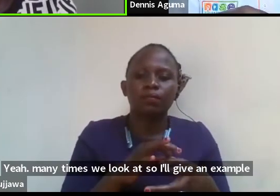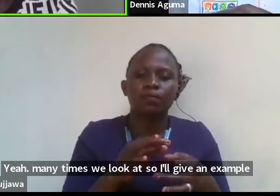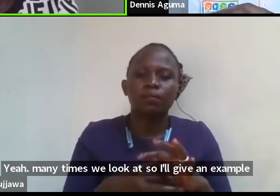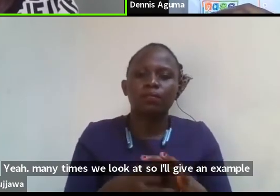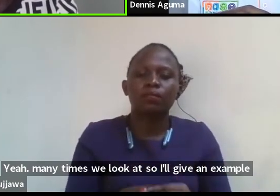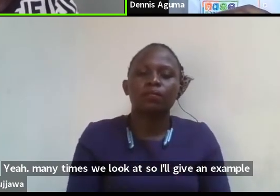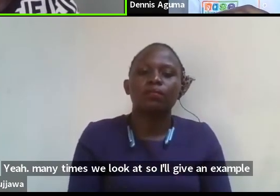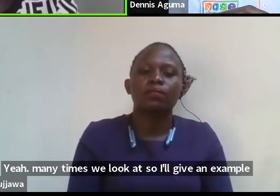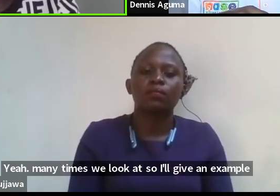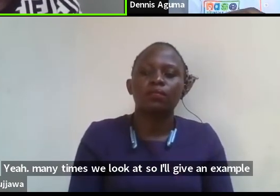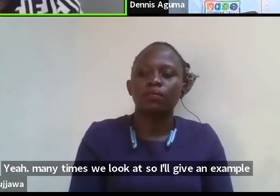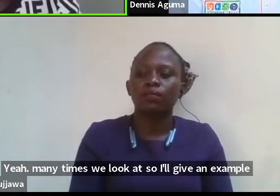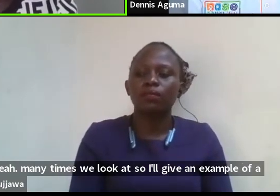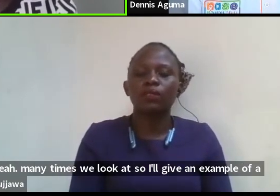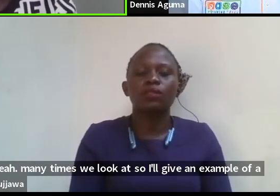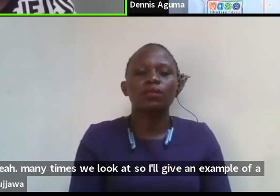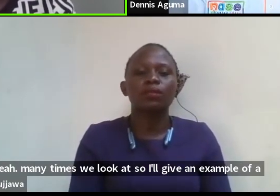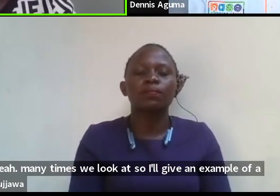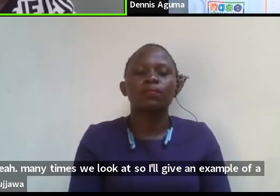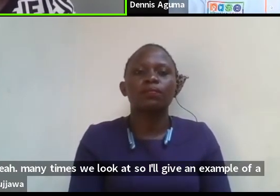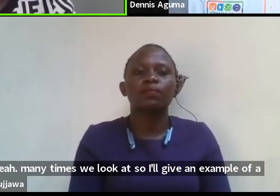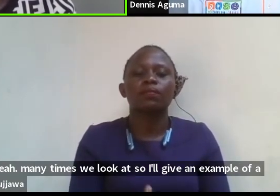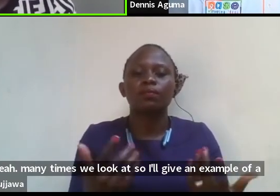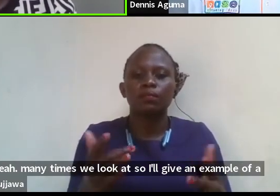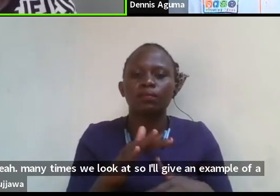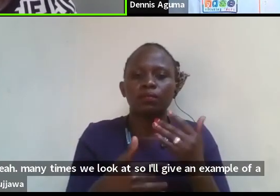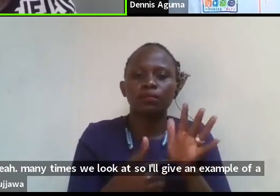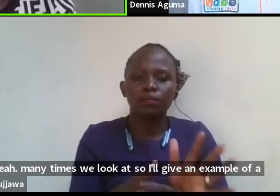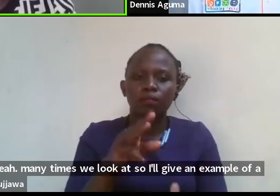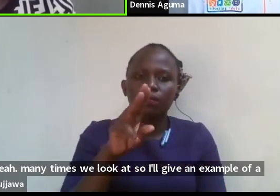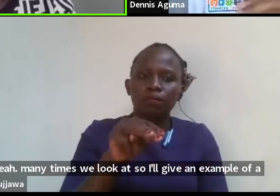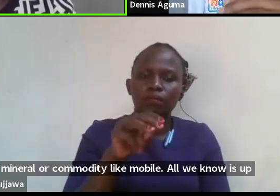or a commodity like marble. All we know is